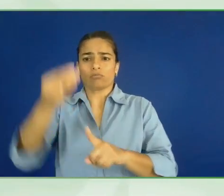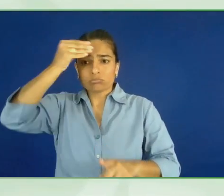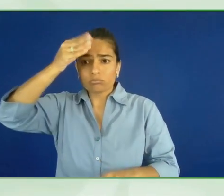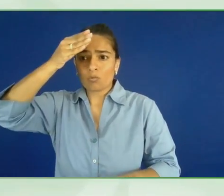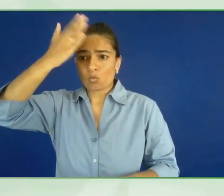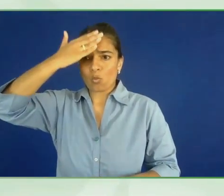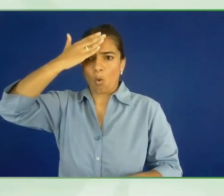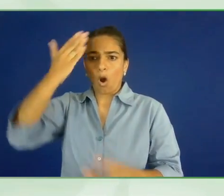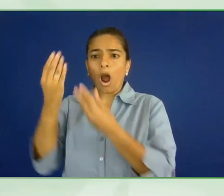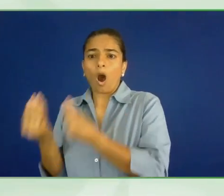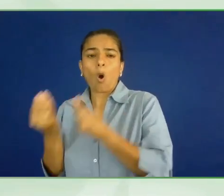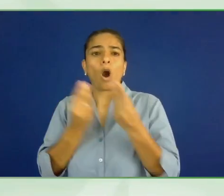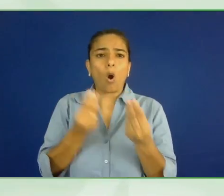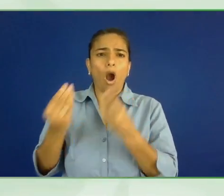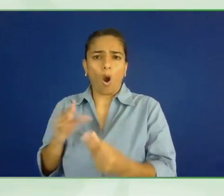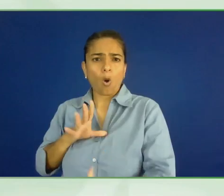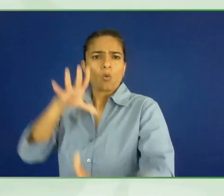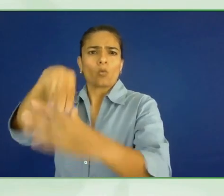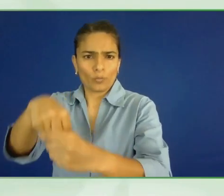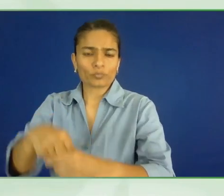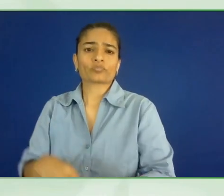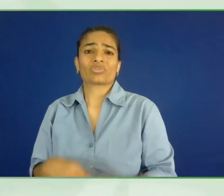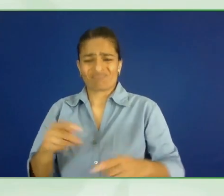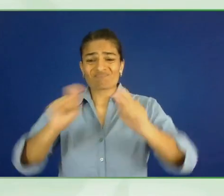every province and territory, there can be different legislation.